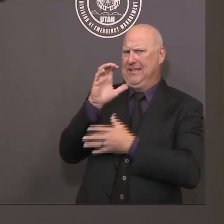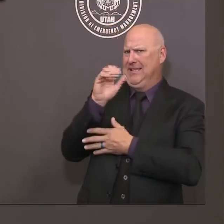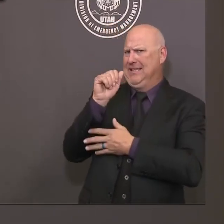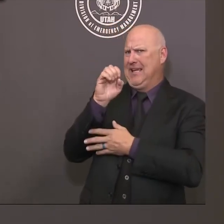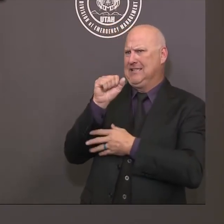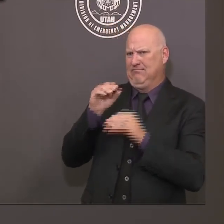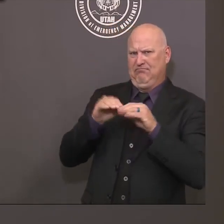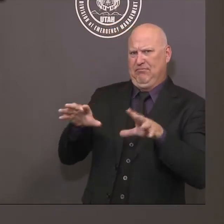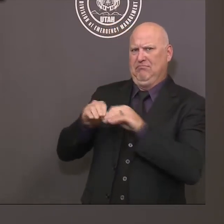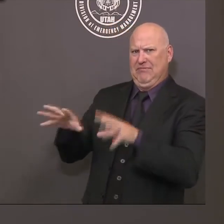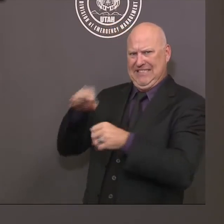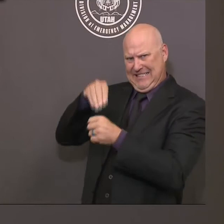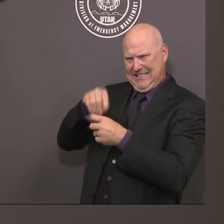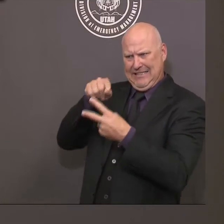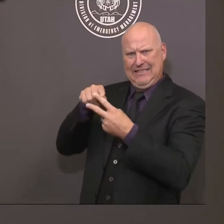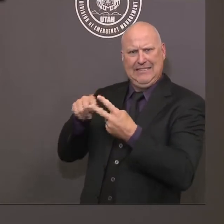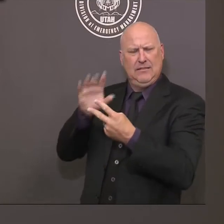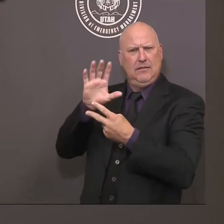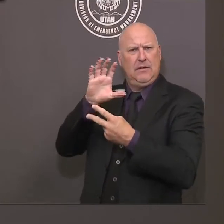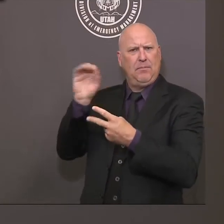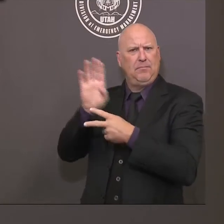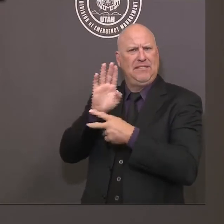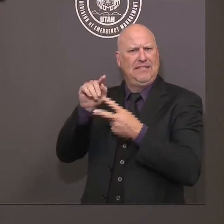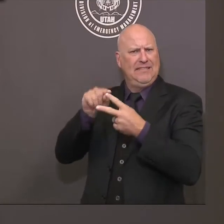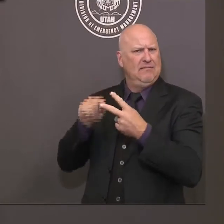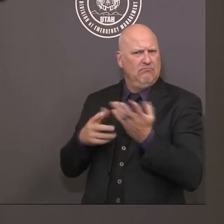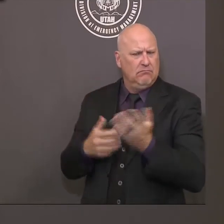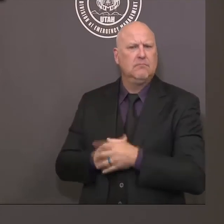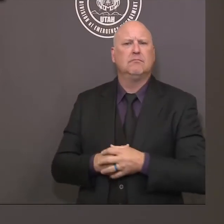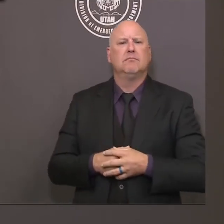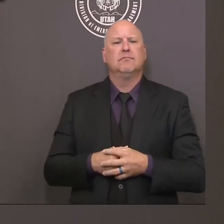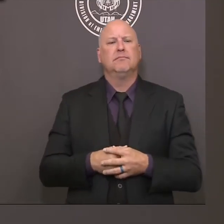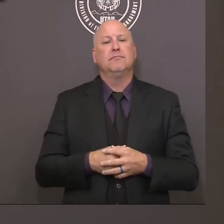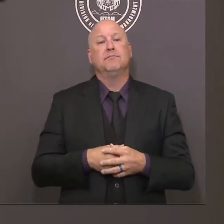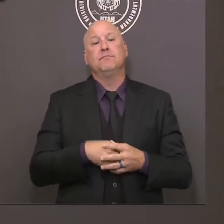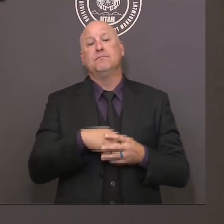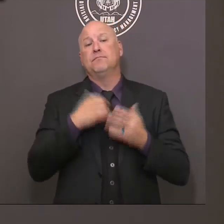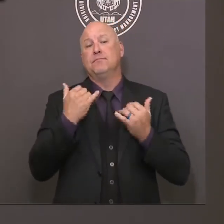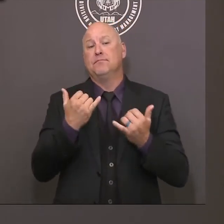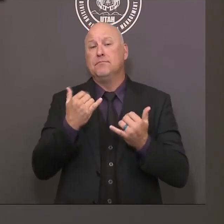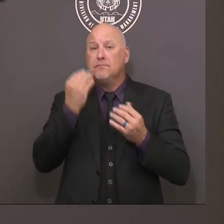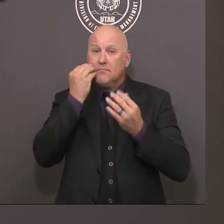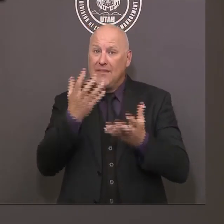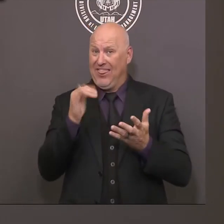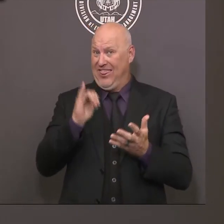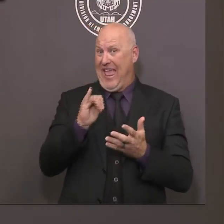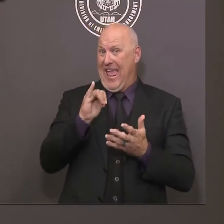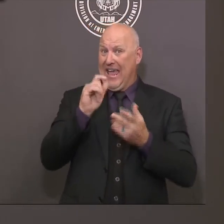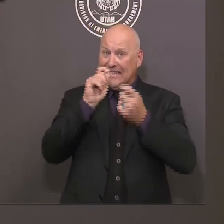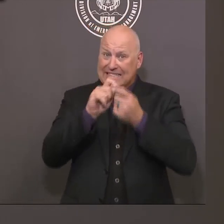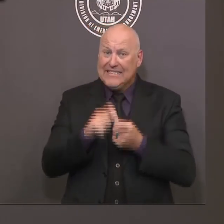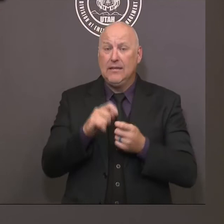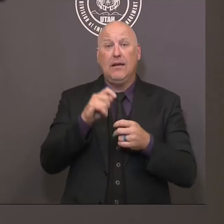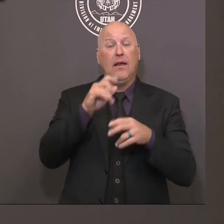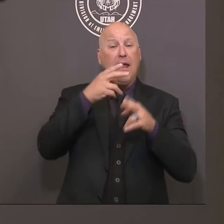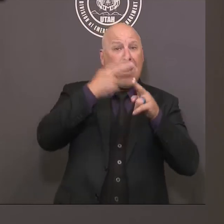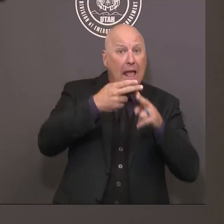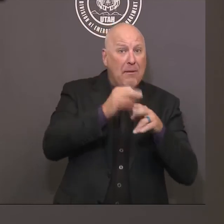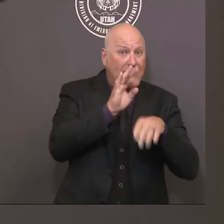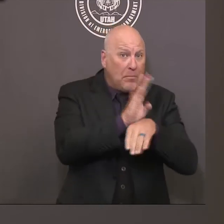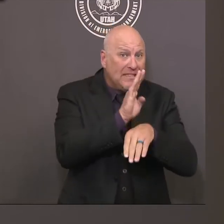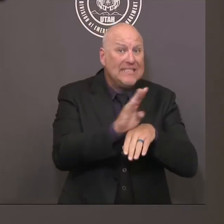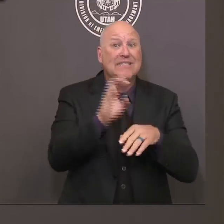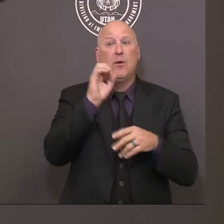down. Sure. So consistent with our past practices, we're not releasing the name of businesses or companies that have COVID-19